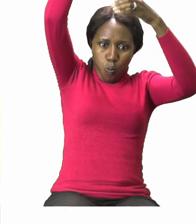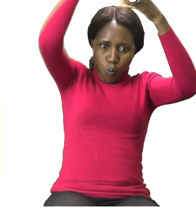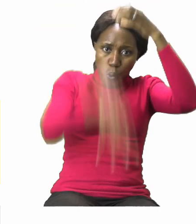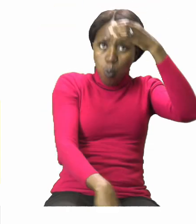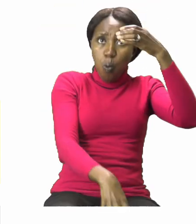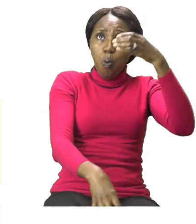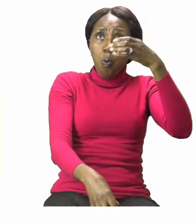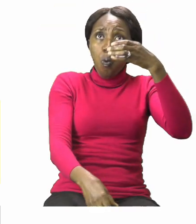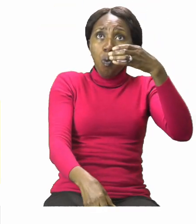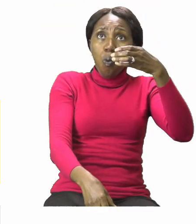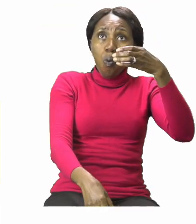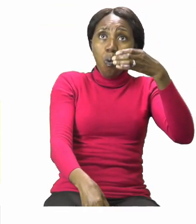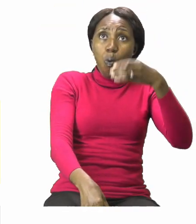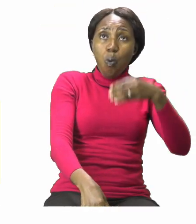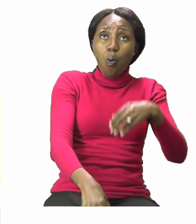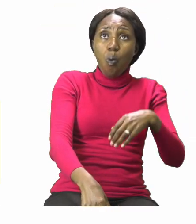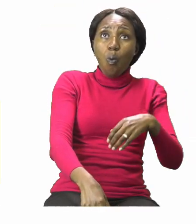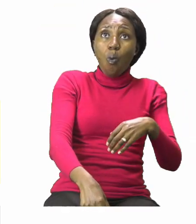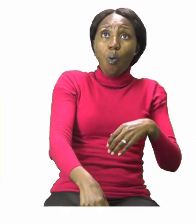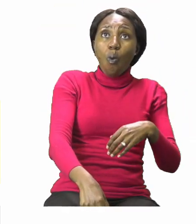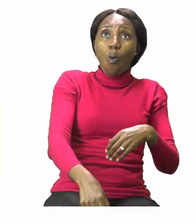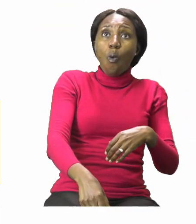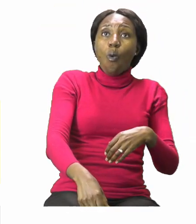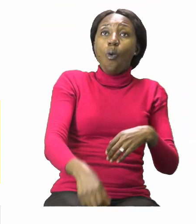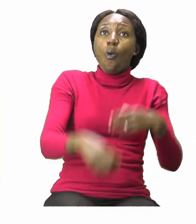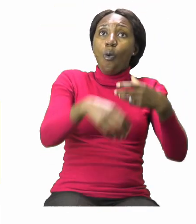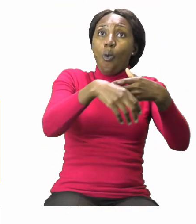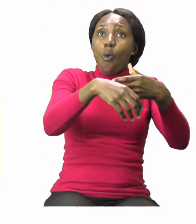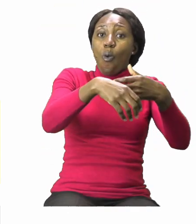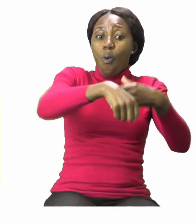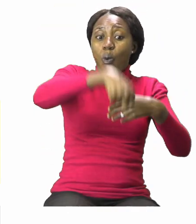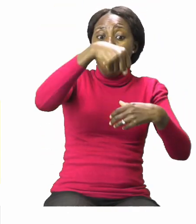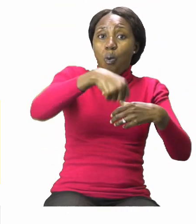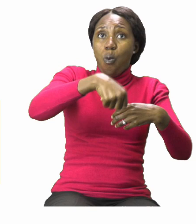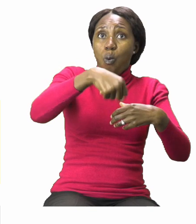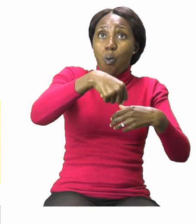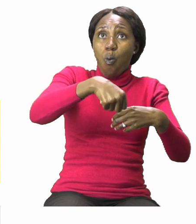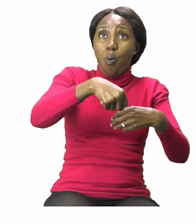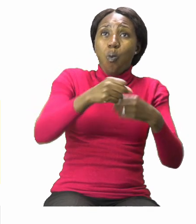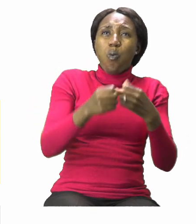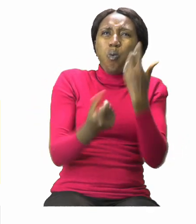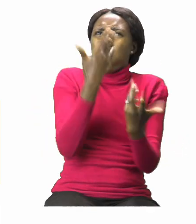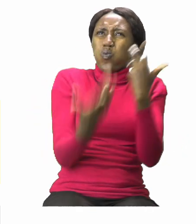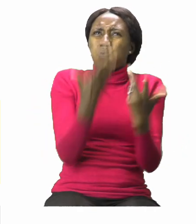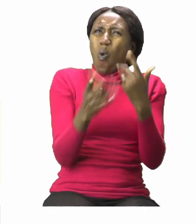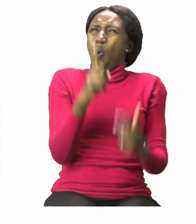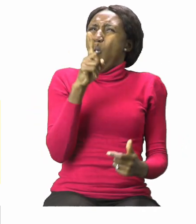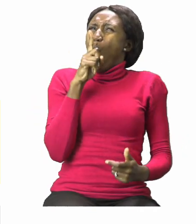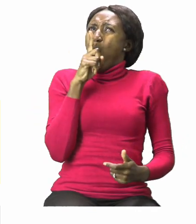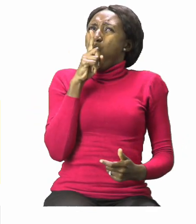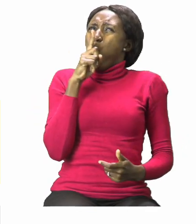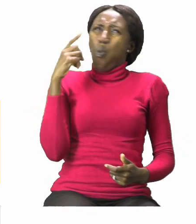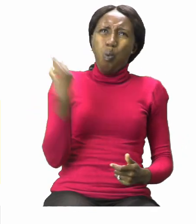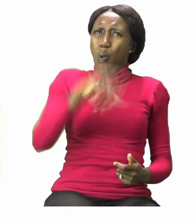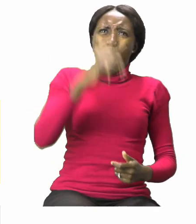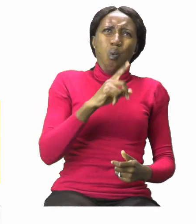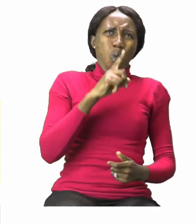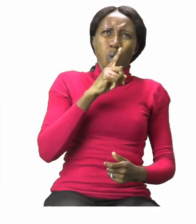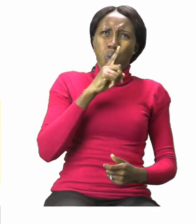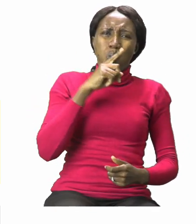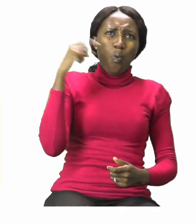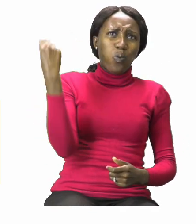legs first. But he was met by a boiling pot